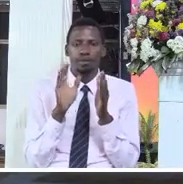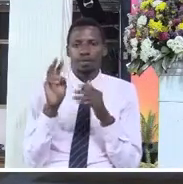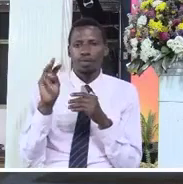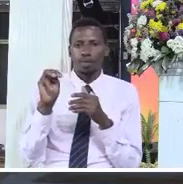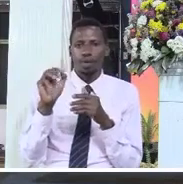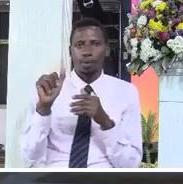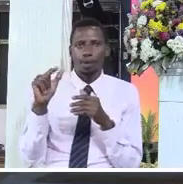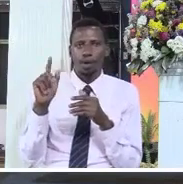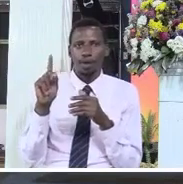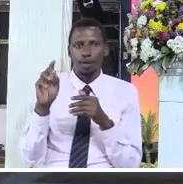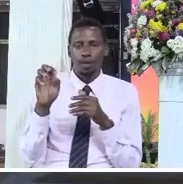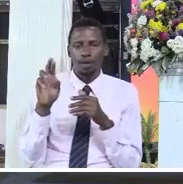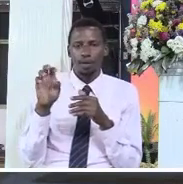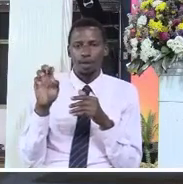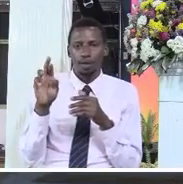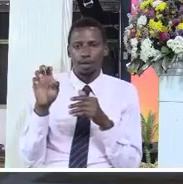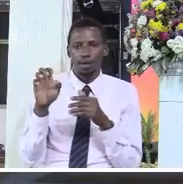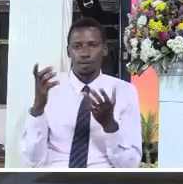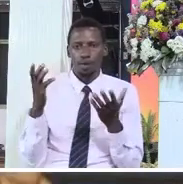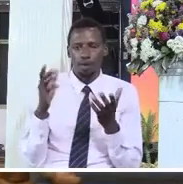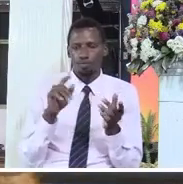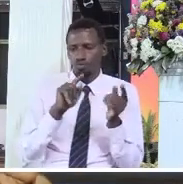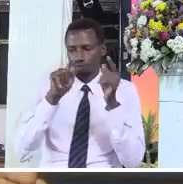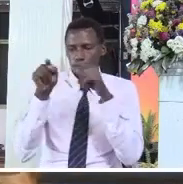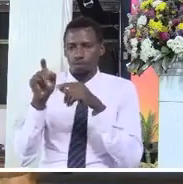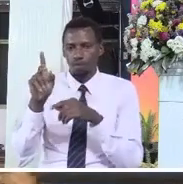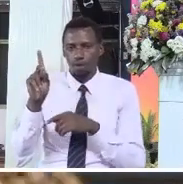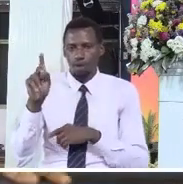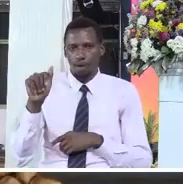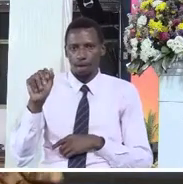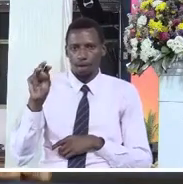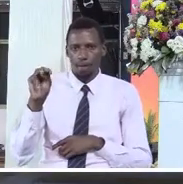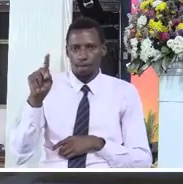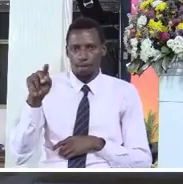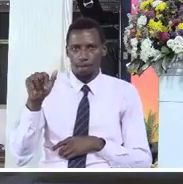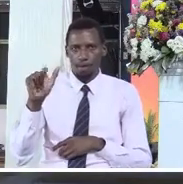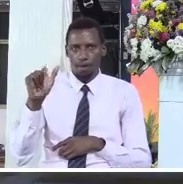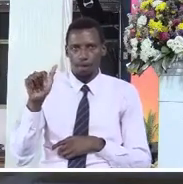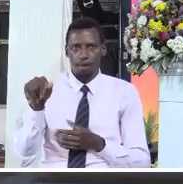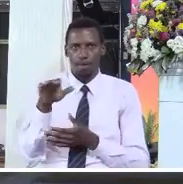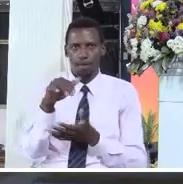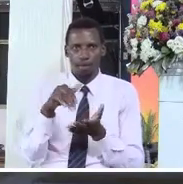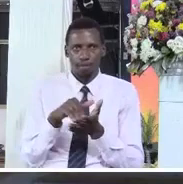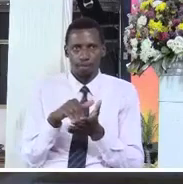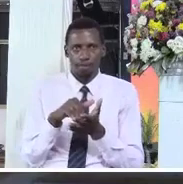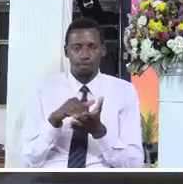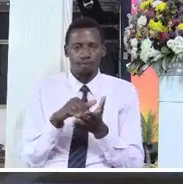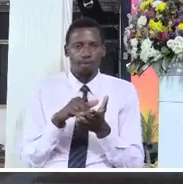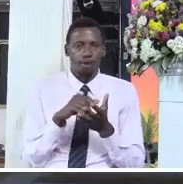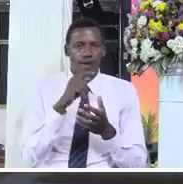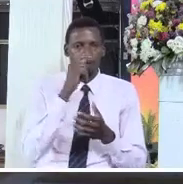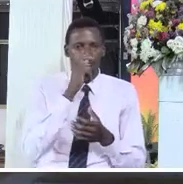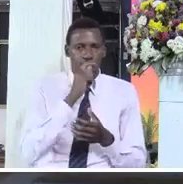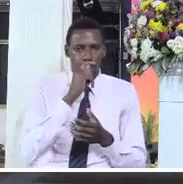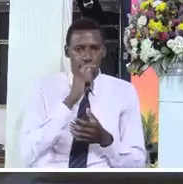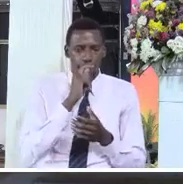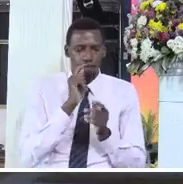Makerere in Uganda used to go to Kampala Central. The students at the University of Dar es Salaam used to go to